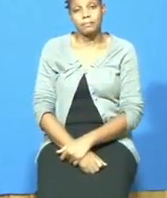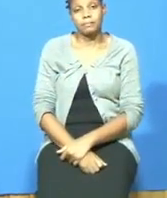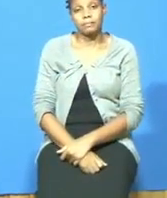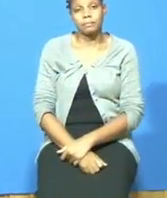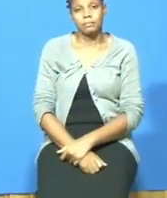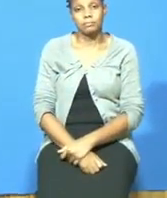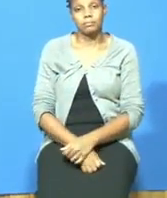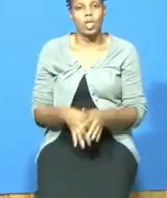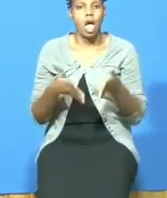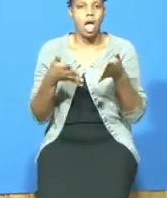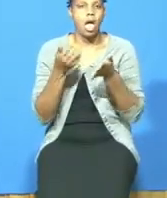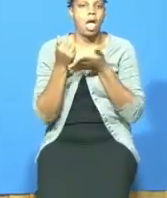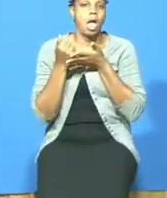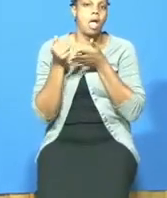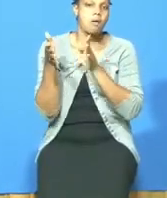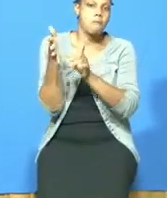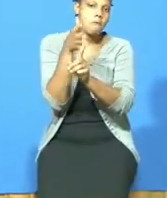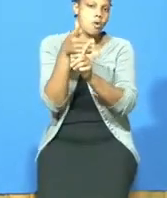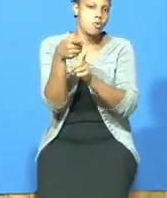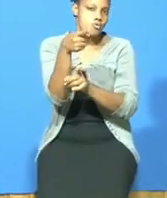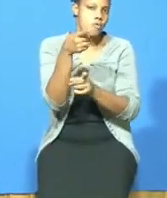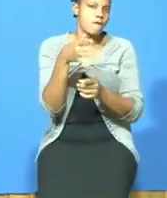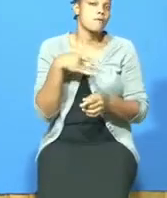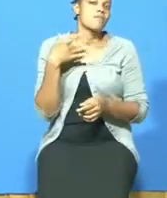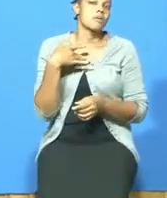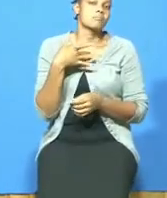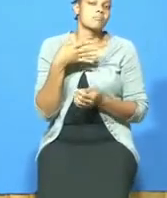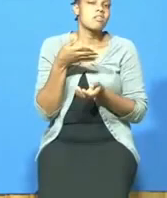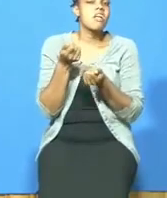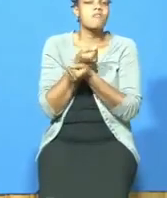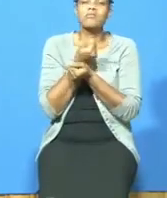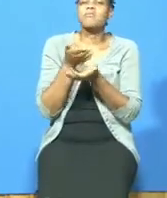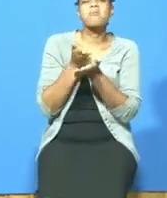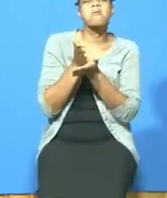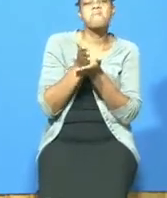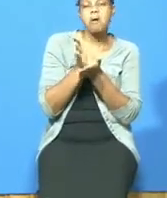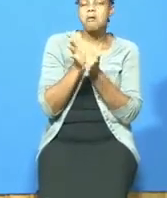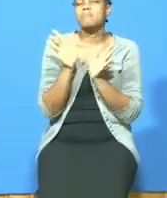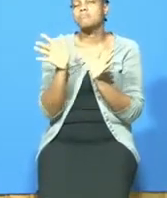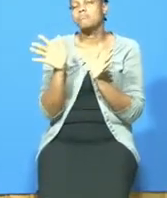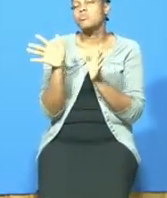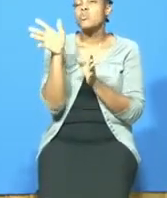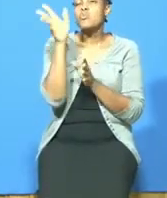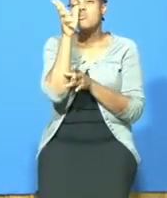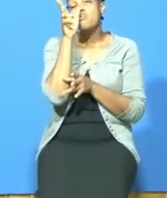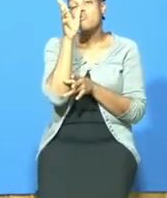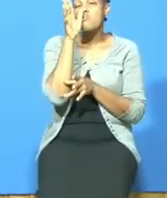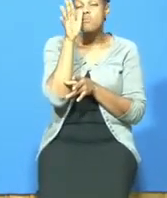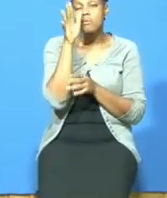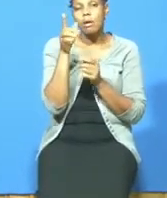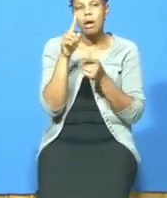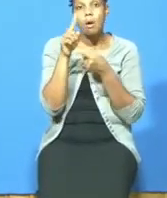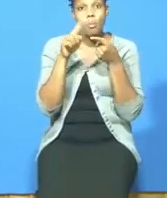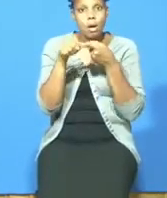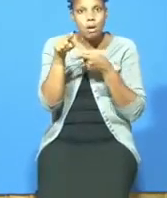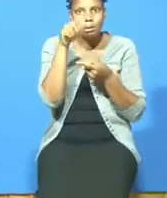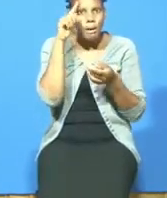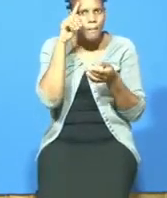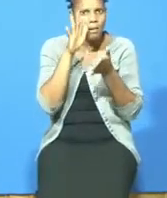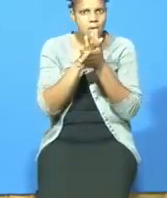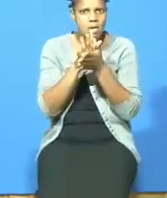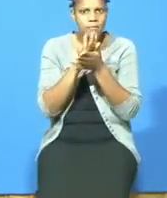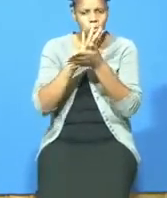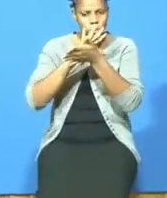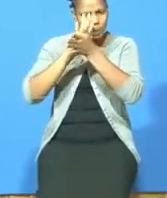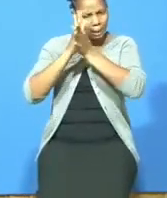Make you feel that everything is all right. And when you believe it is